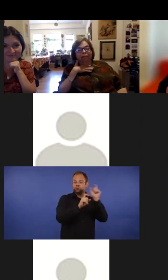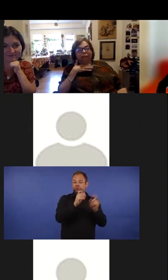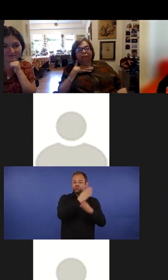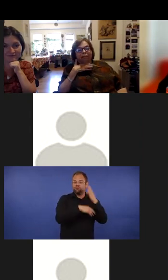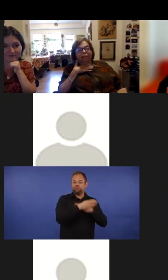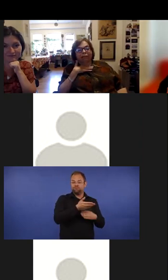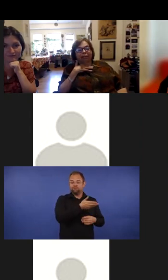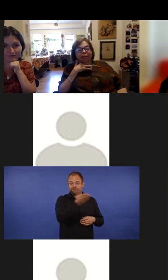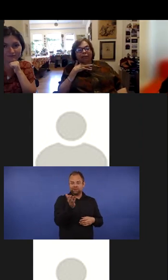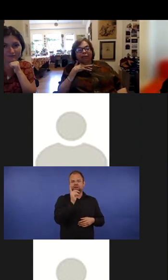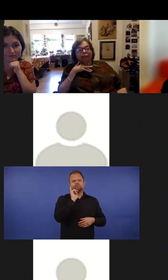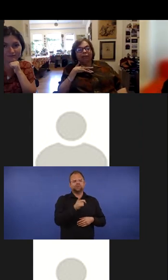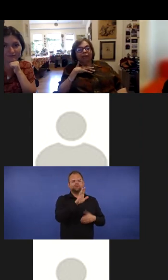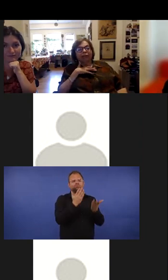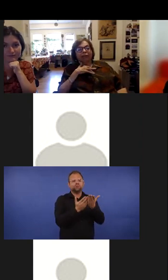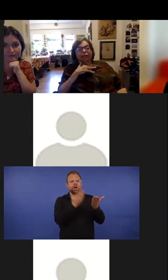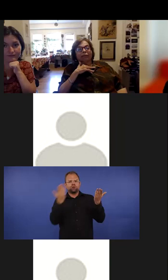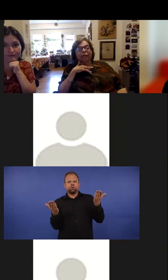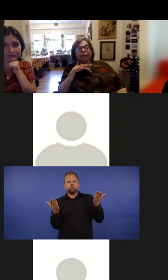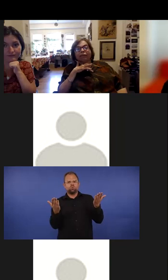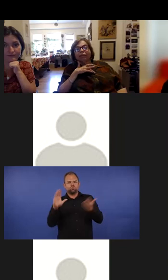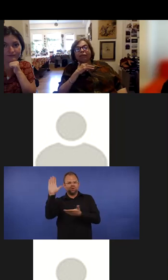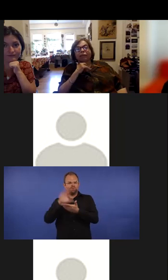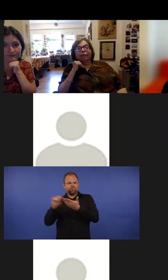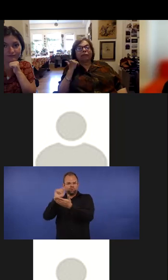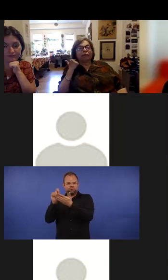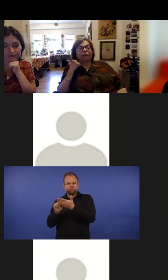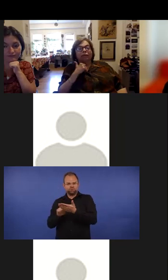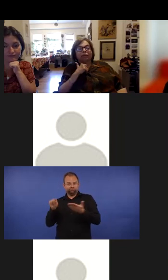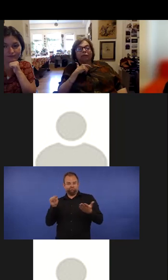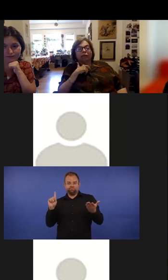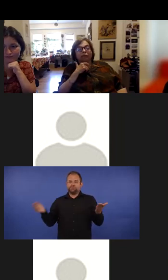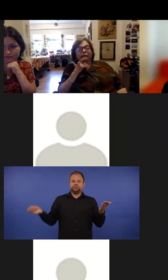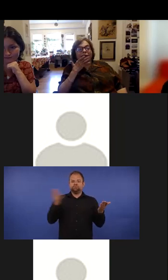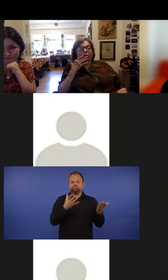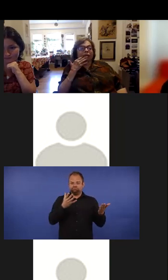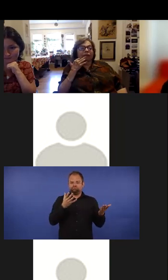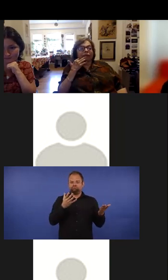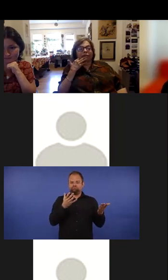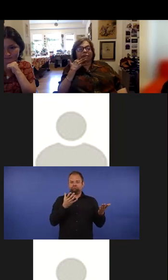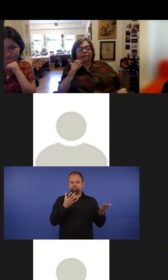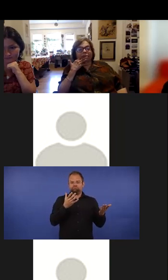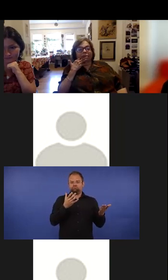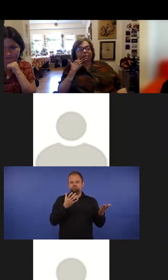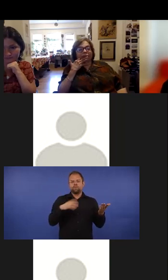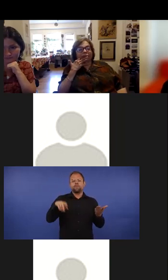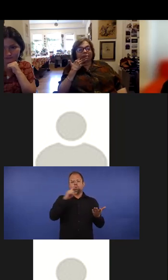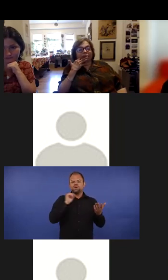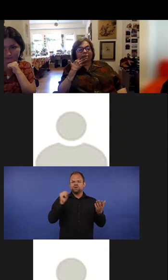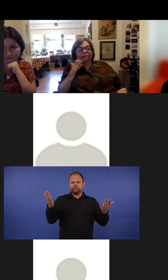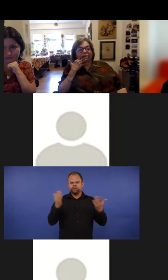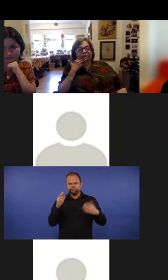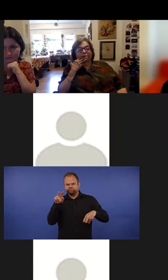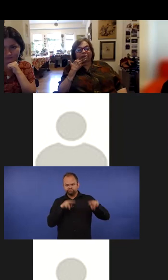country has different solutions. As each person with disability has different support needs.